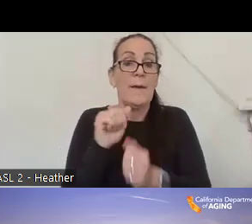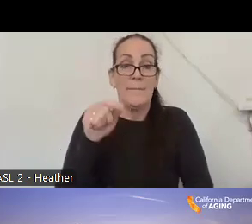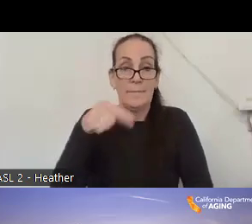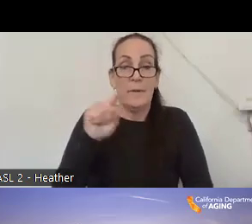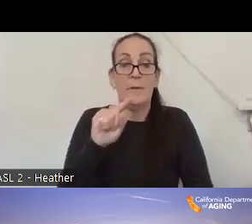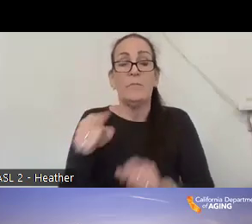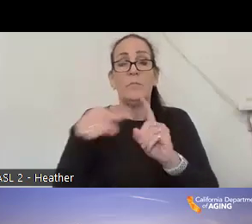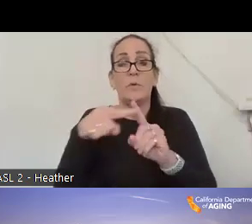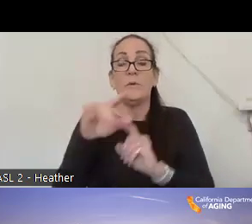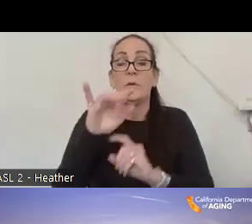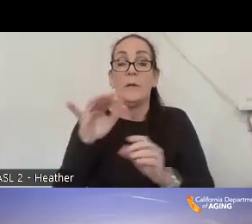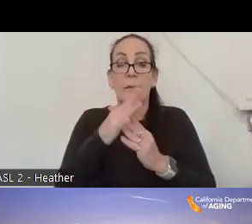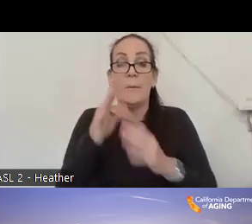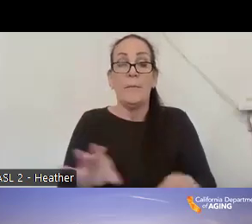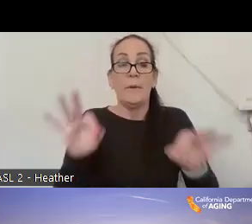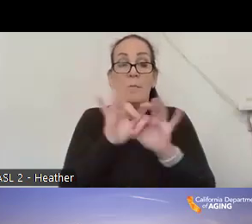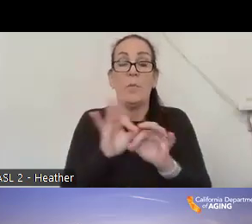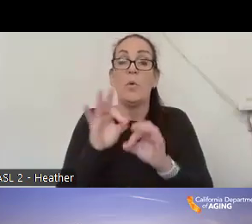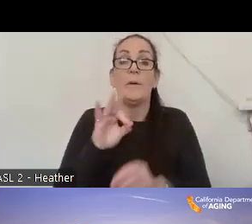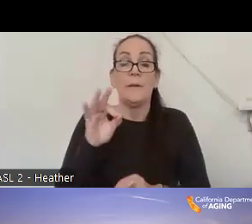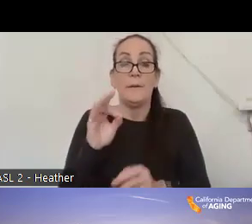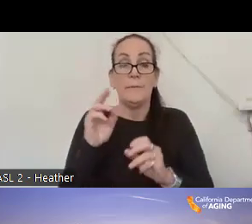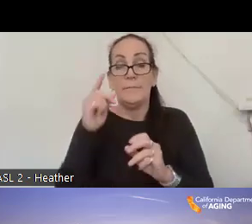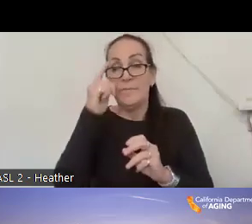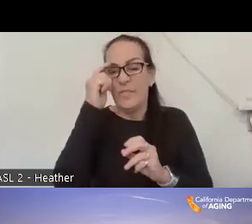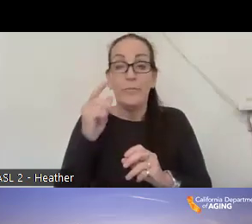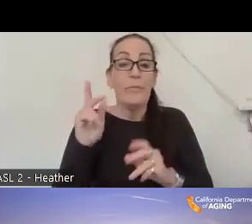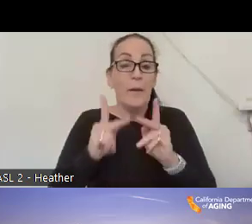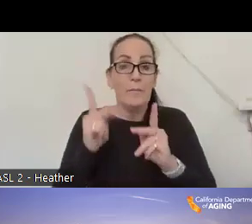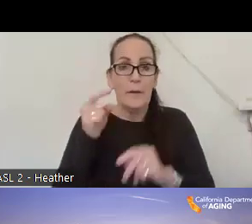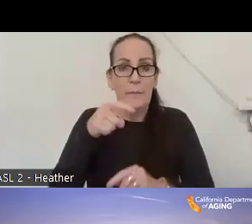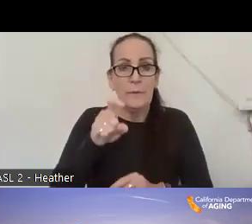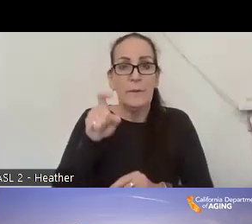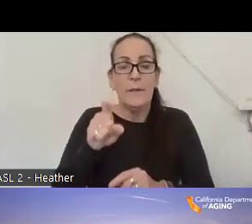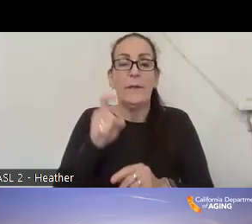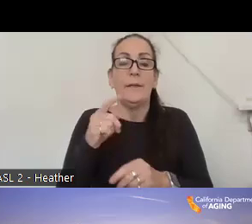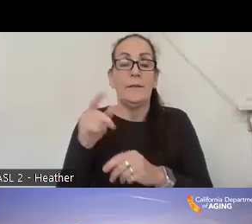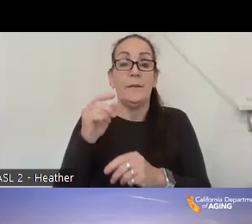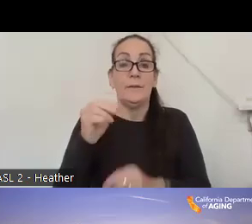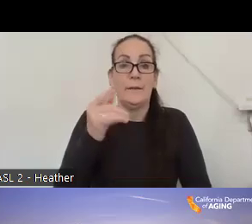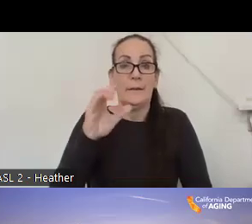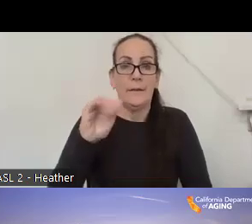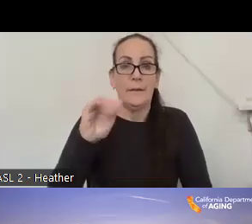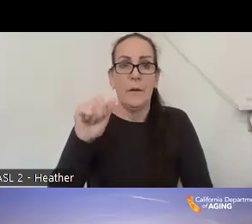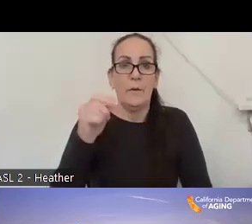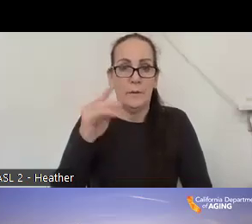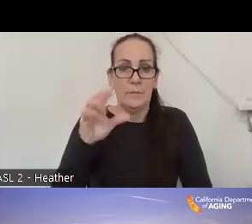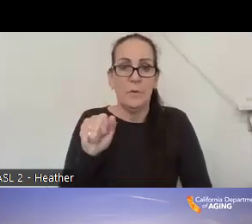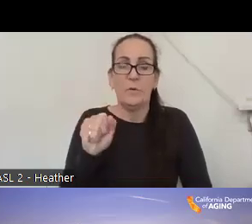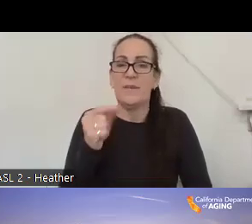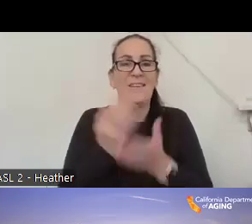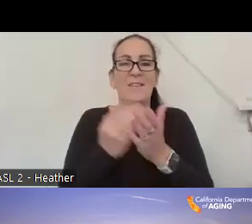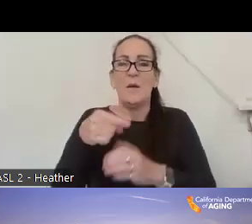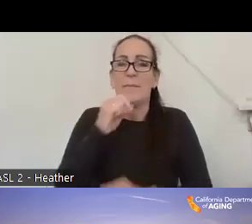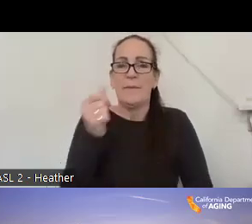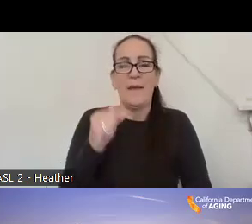normalize the identity of caregivers because many don't self-identify. The second pillar is,